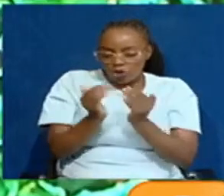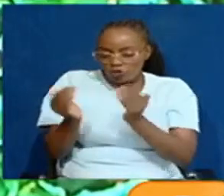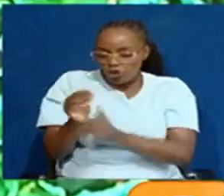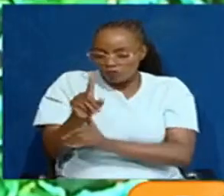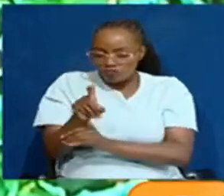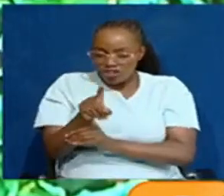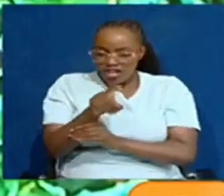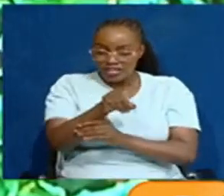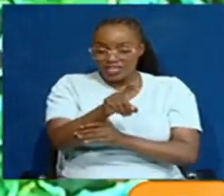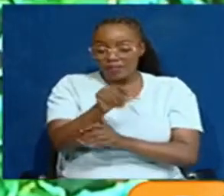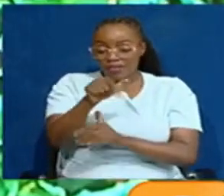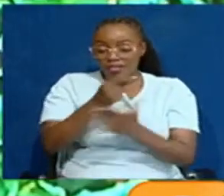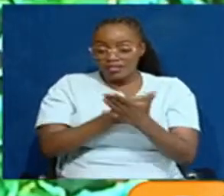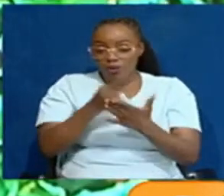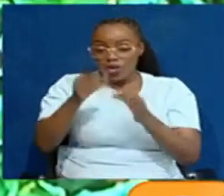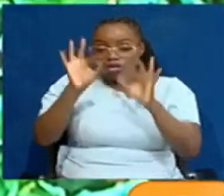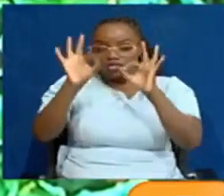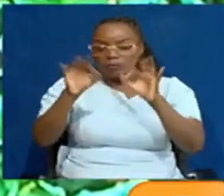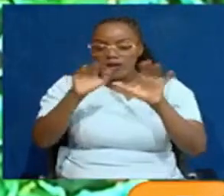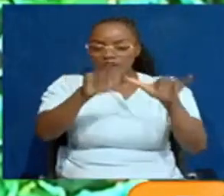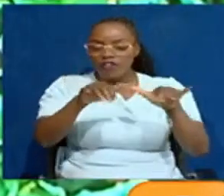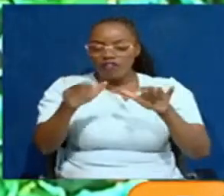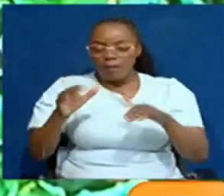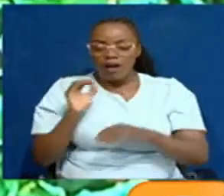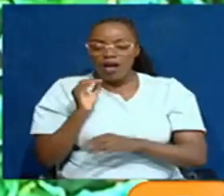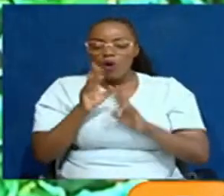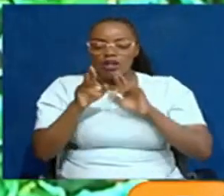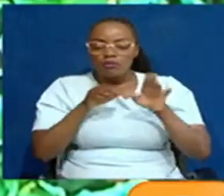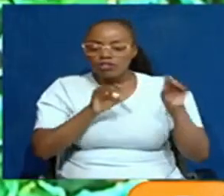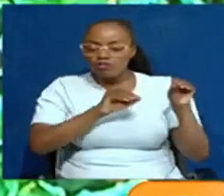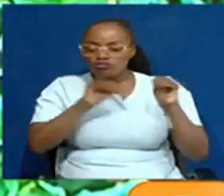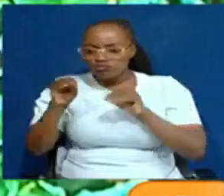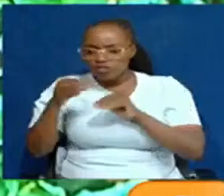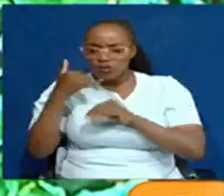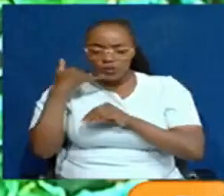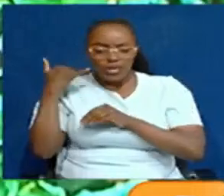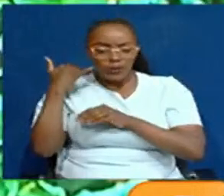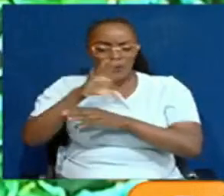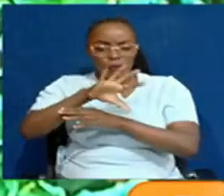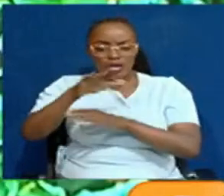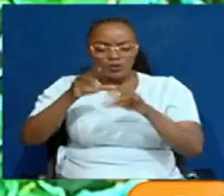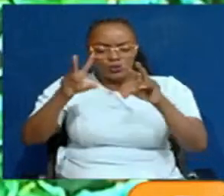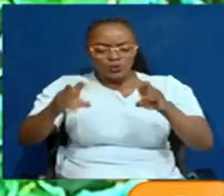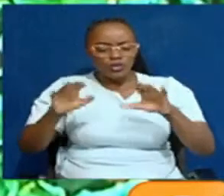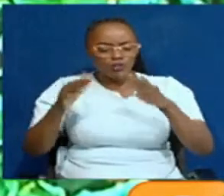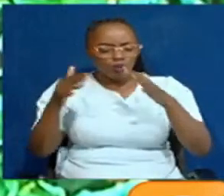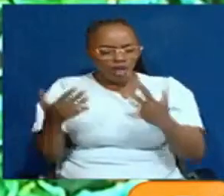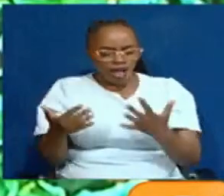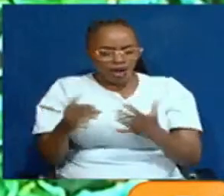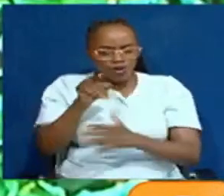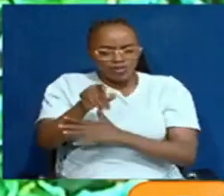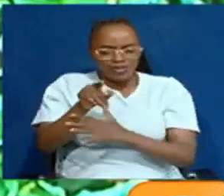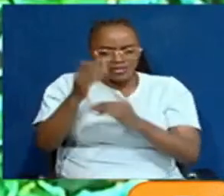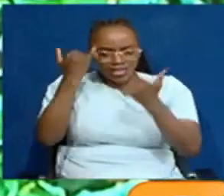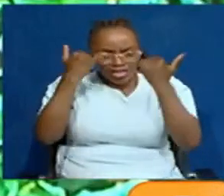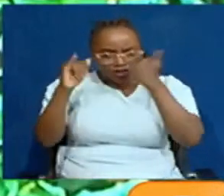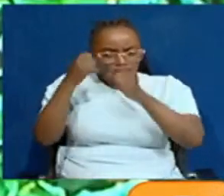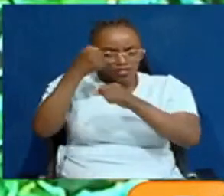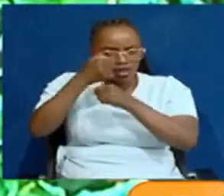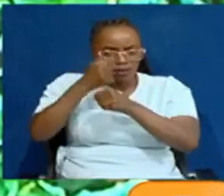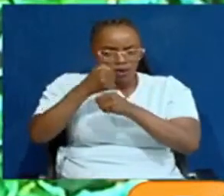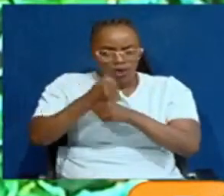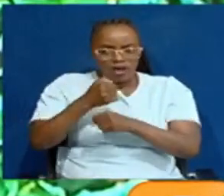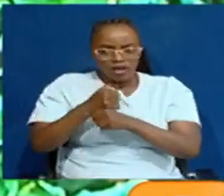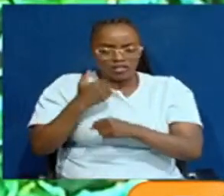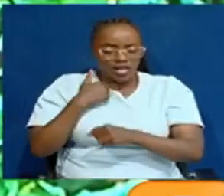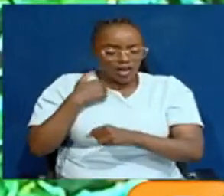microorganisms. Now this week on Smart Farm, our very own Dennis Otieno takes us to Nakuru County to explore how these innovative practices